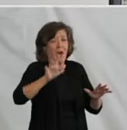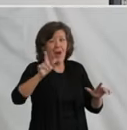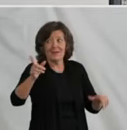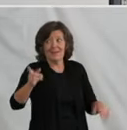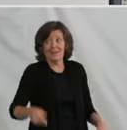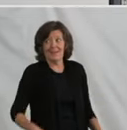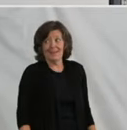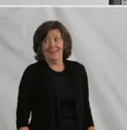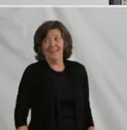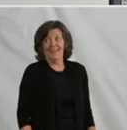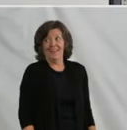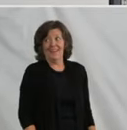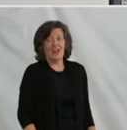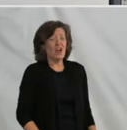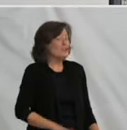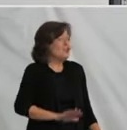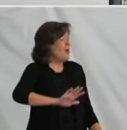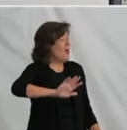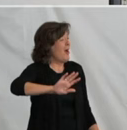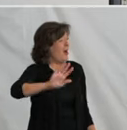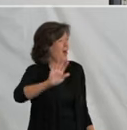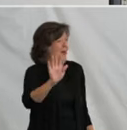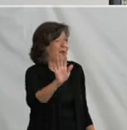Wally! No!